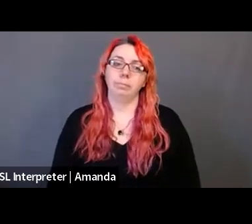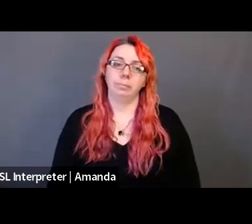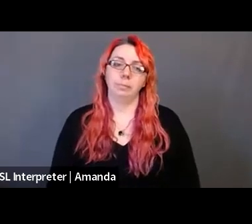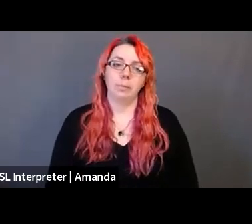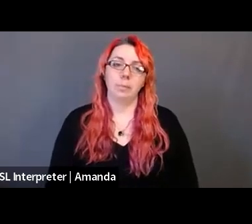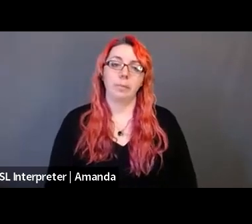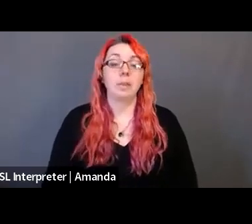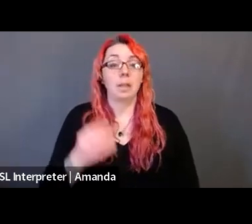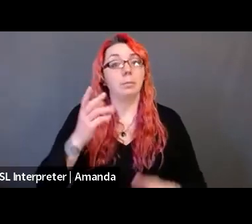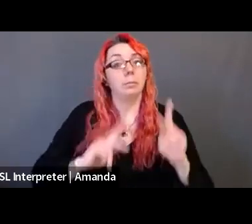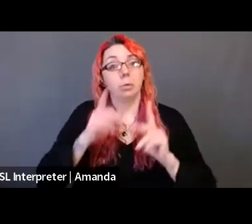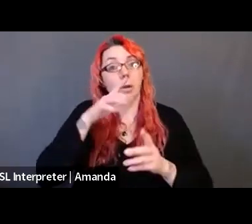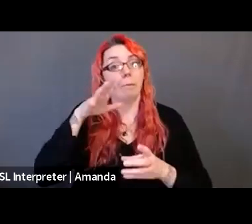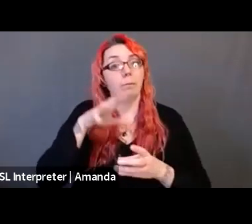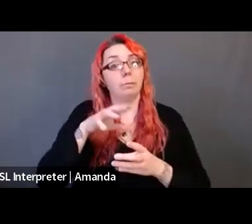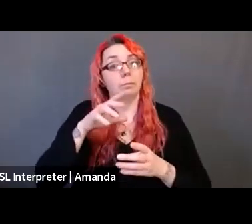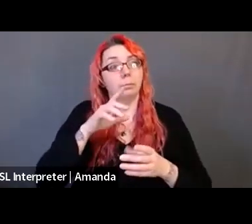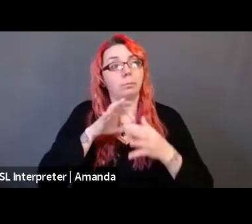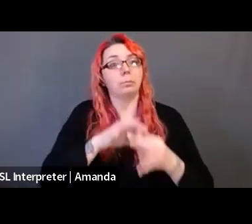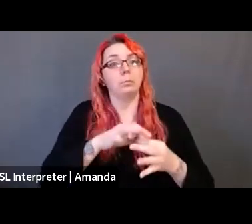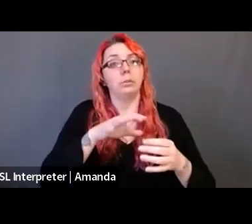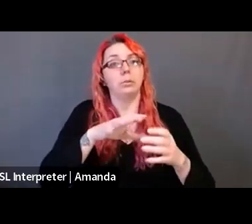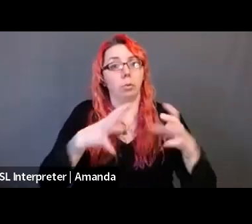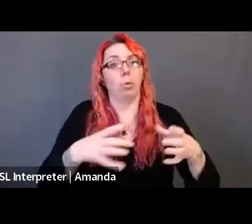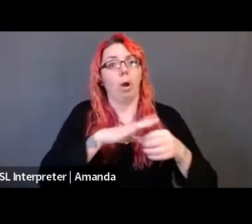refusal to